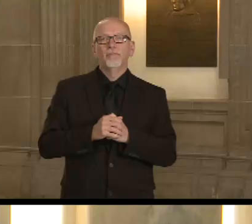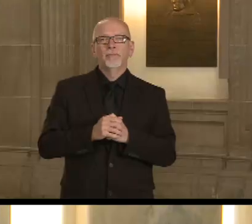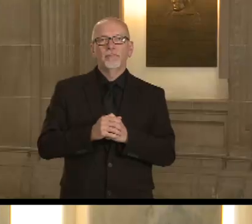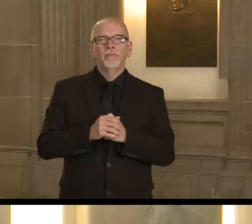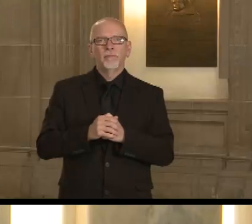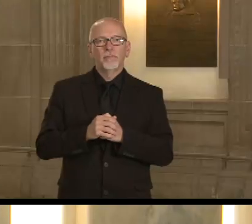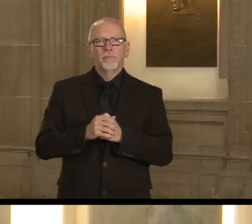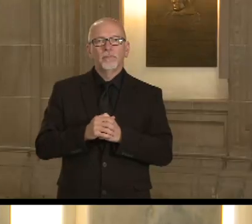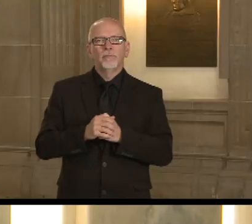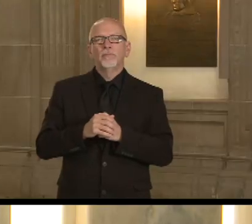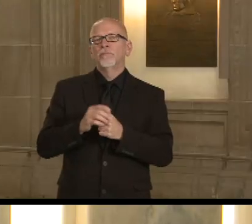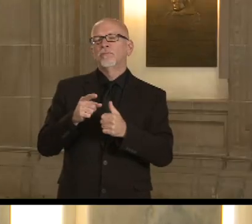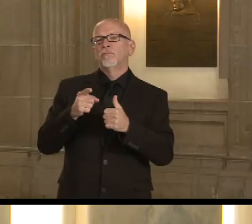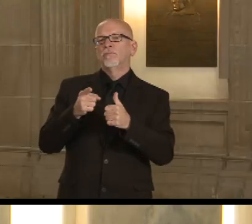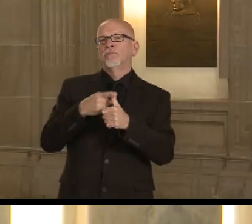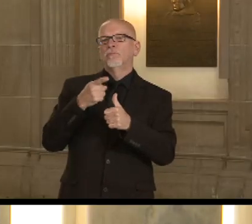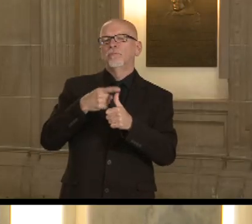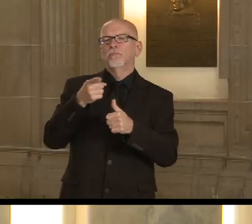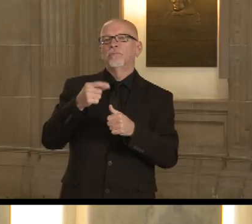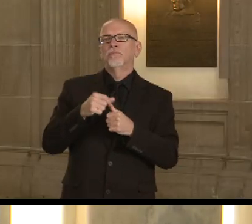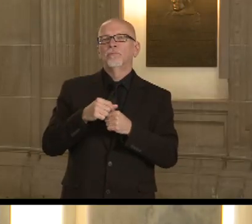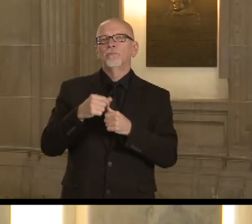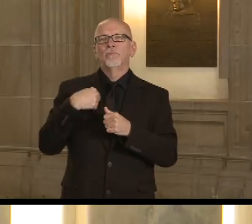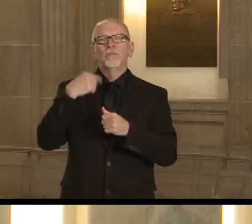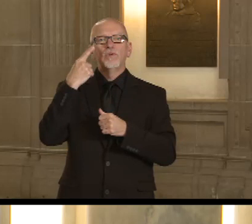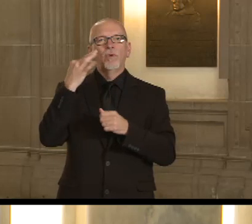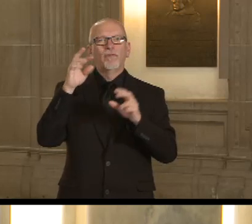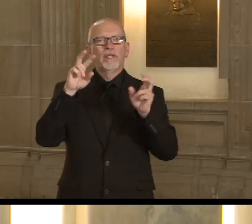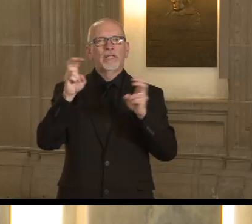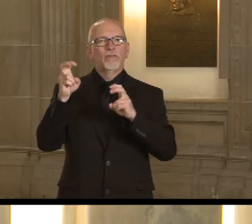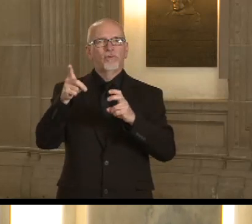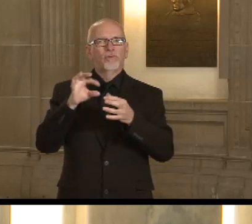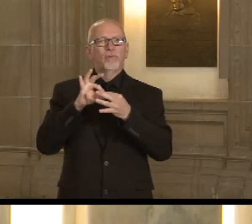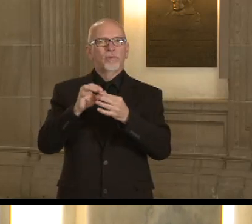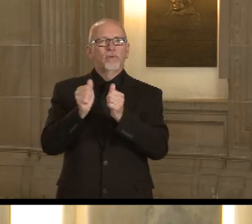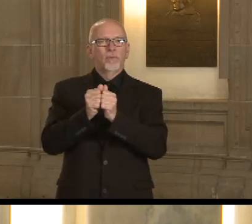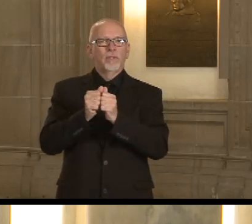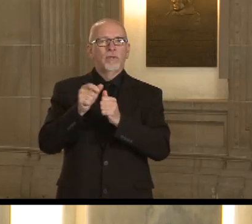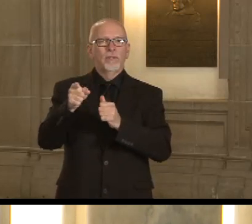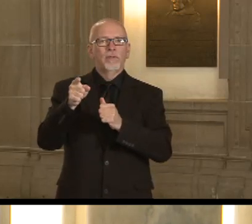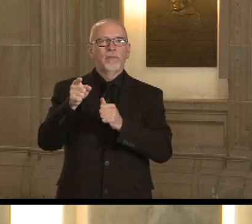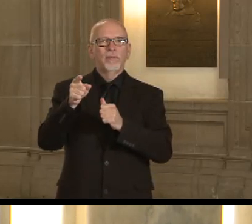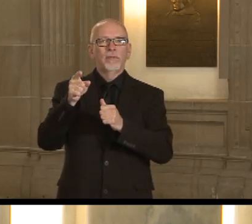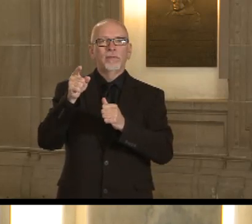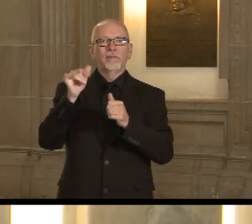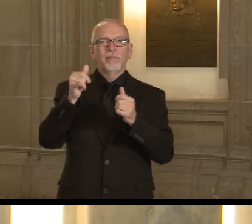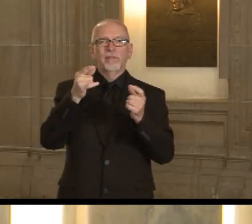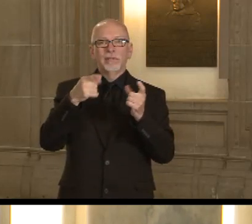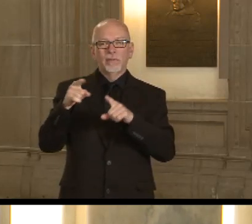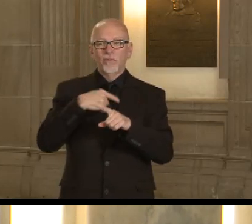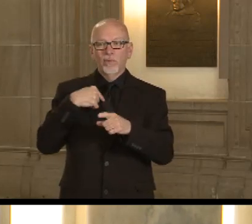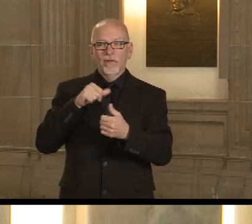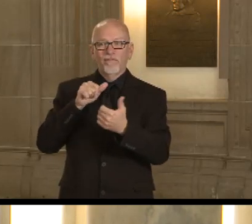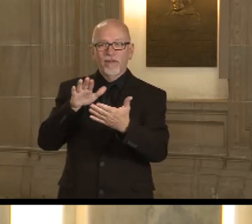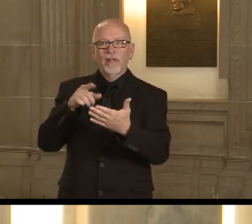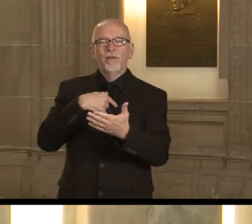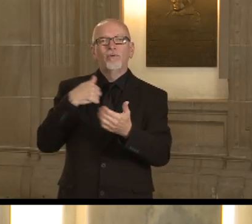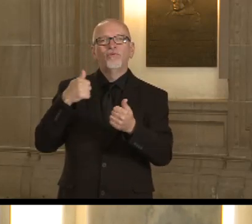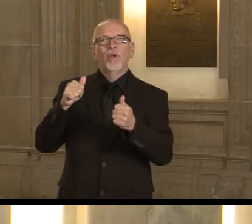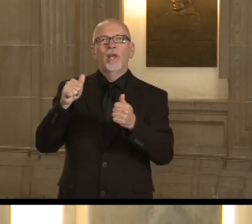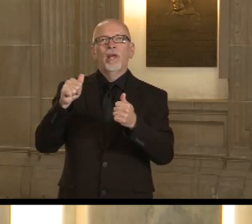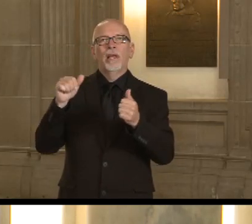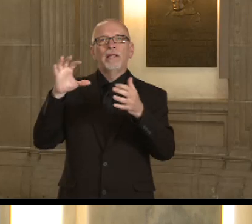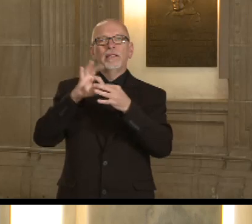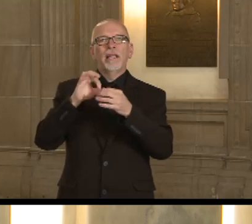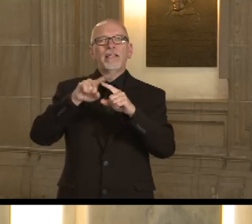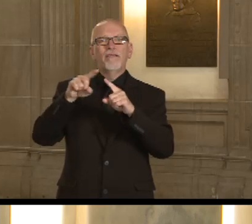Well, Rob, first of all, I think one of the issues associated with the imbalance that we're currently facing is that we try and attach